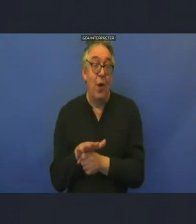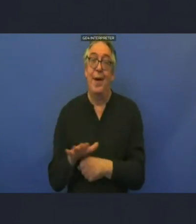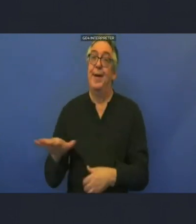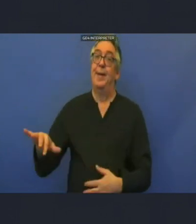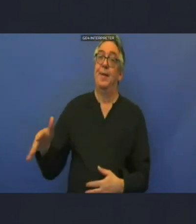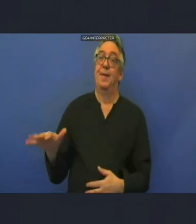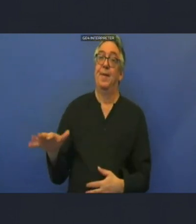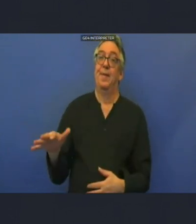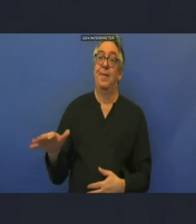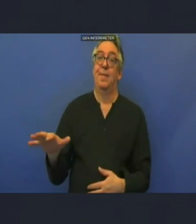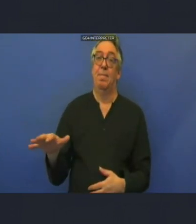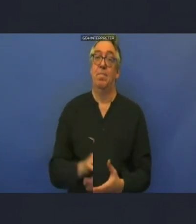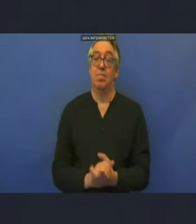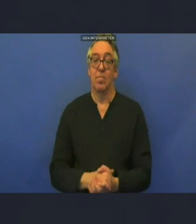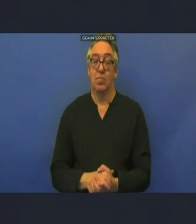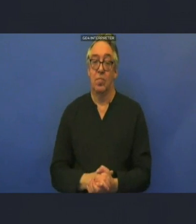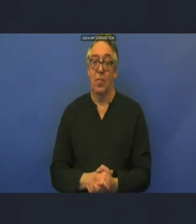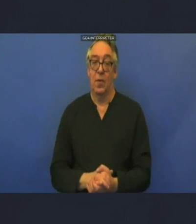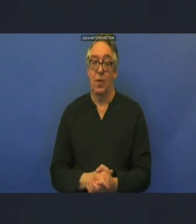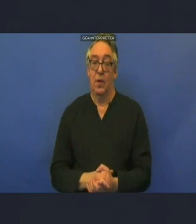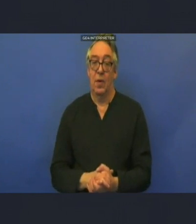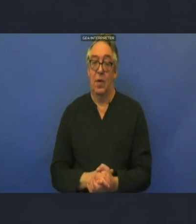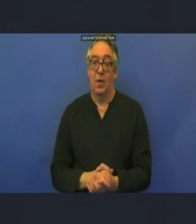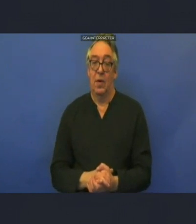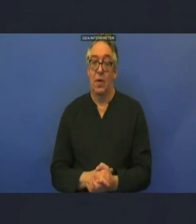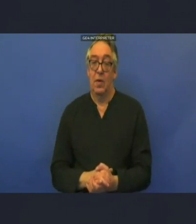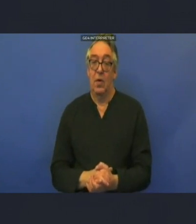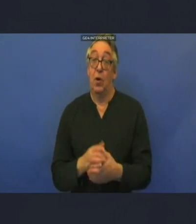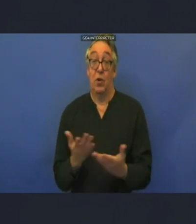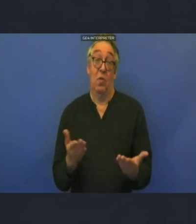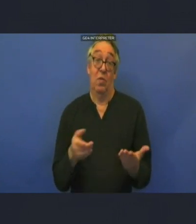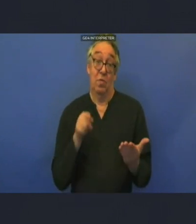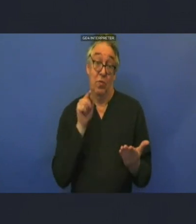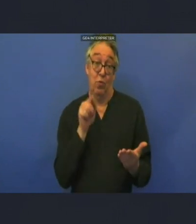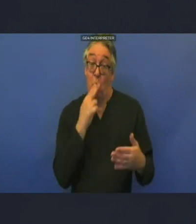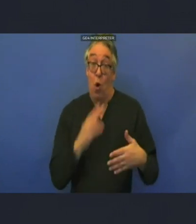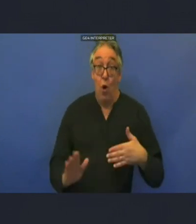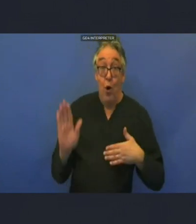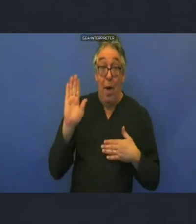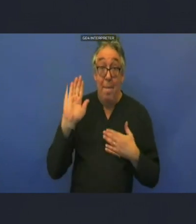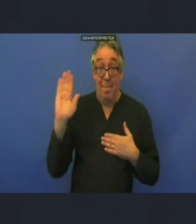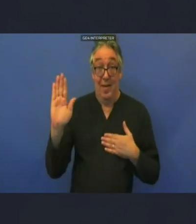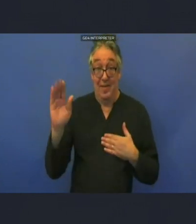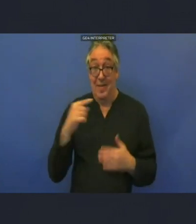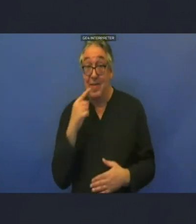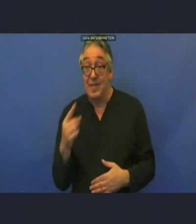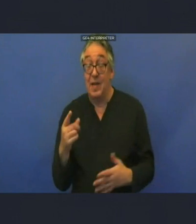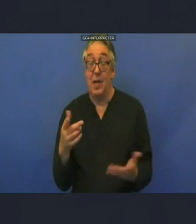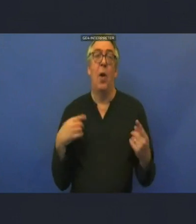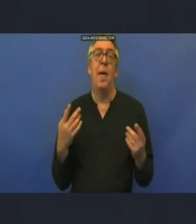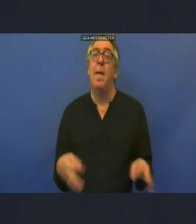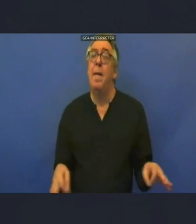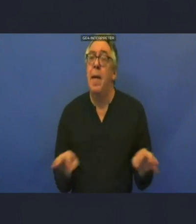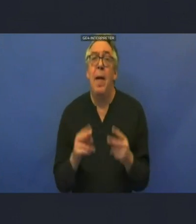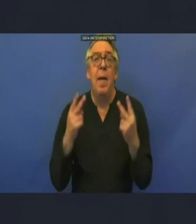one of the important things that you put onto the pledge, to explain how important it is in our federations, not only to do competitions,